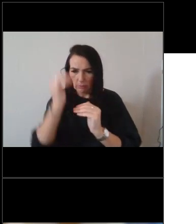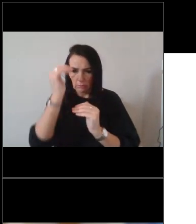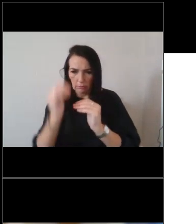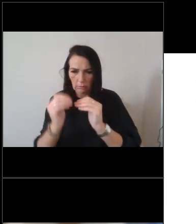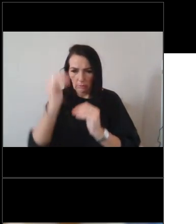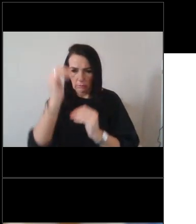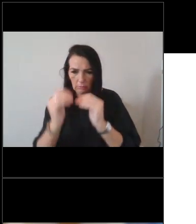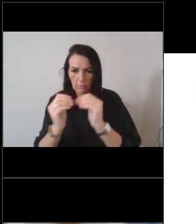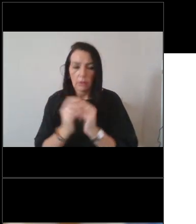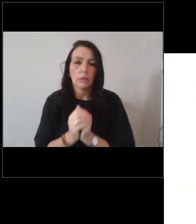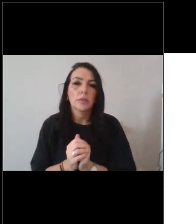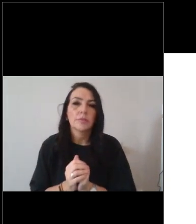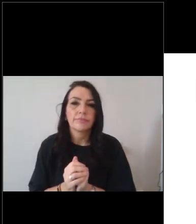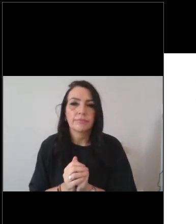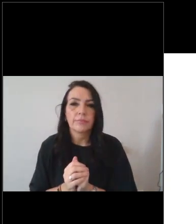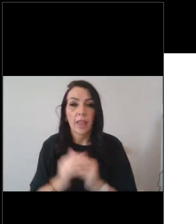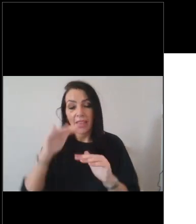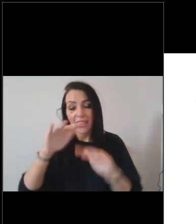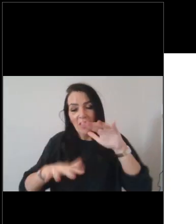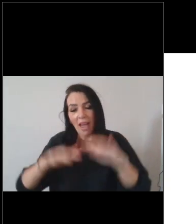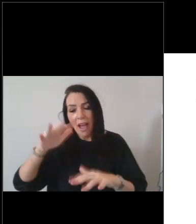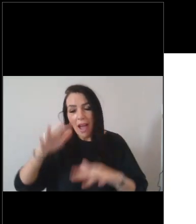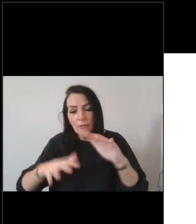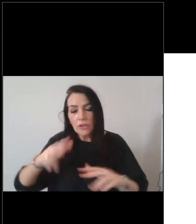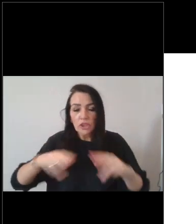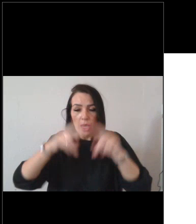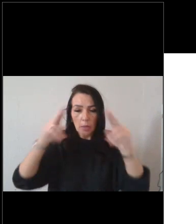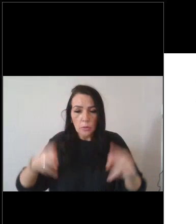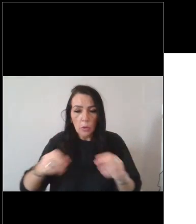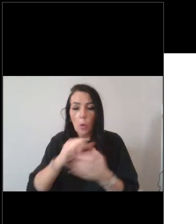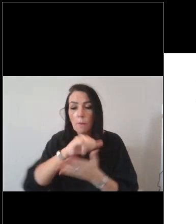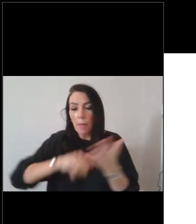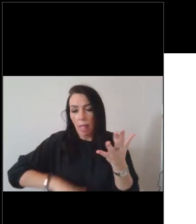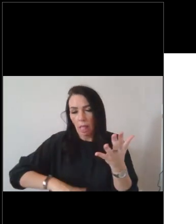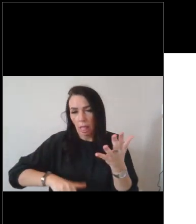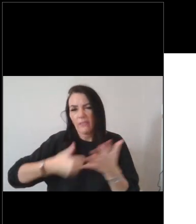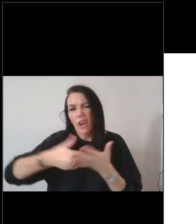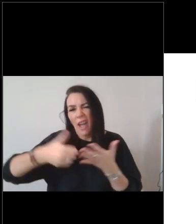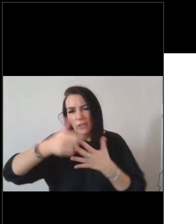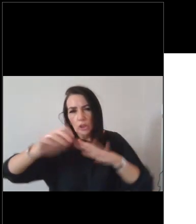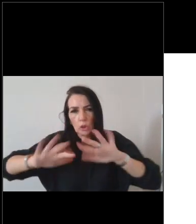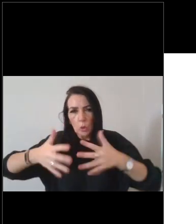this webinar, the average household energy bill for typical usage is around